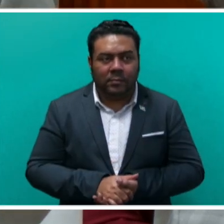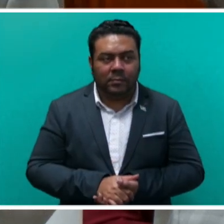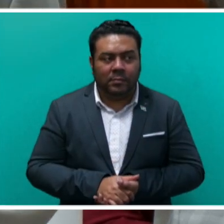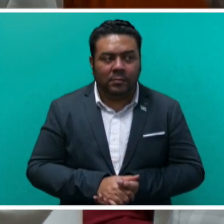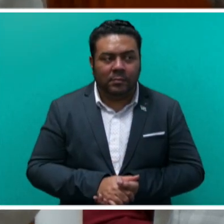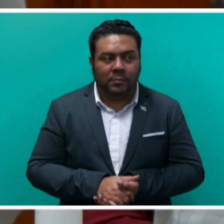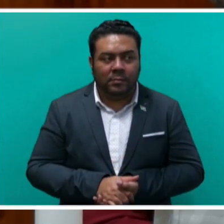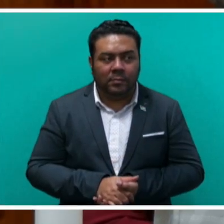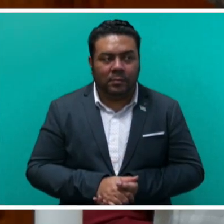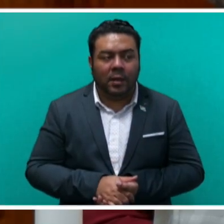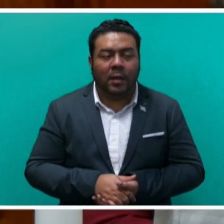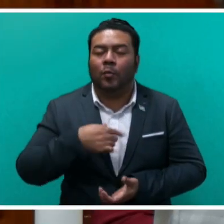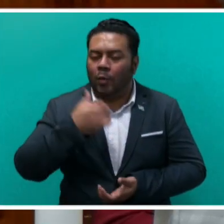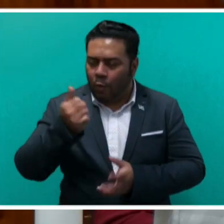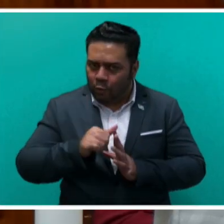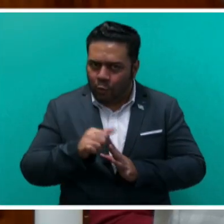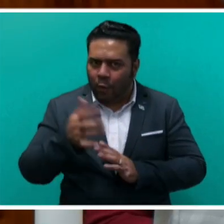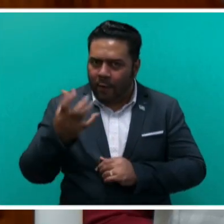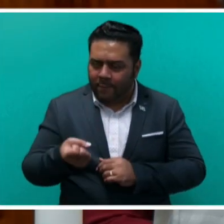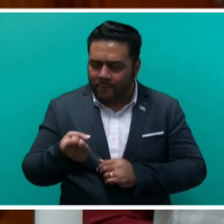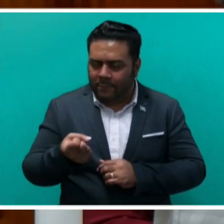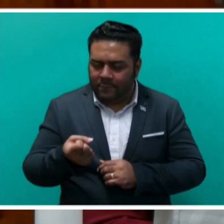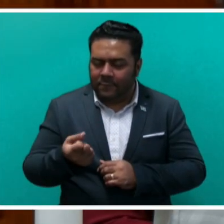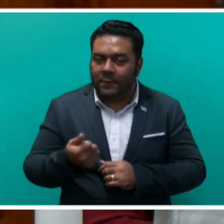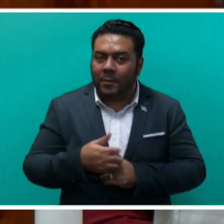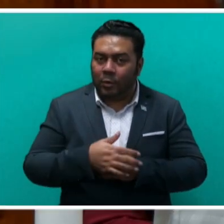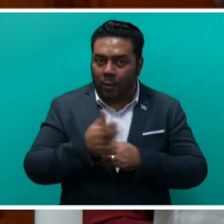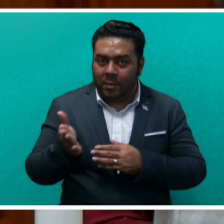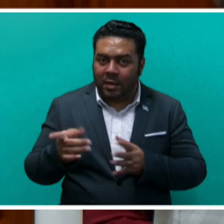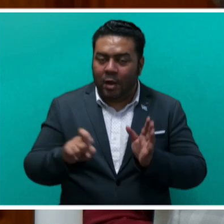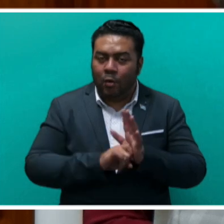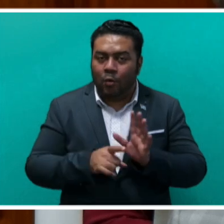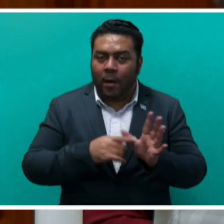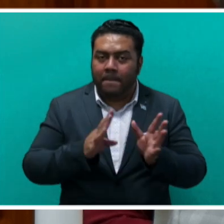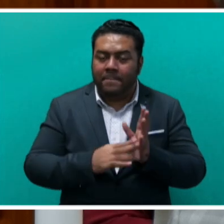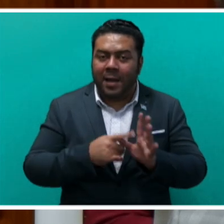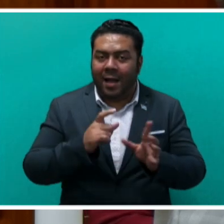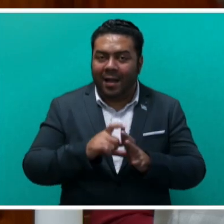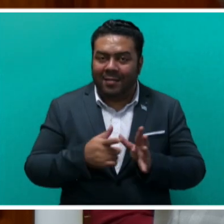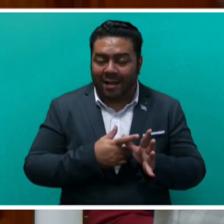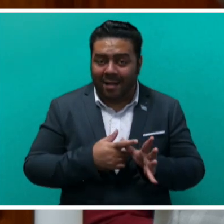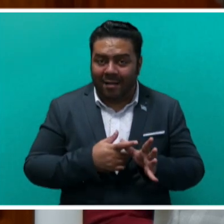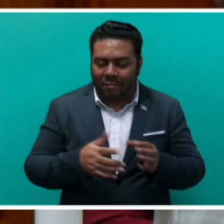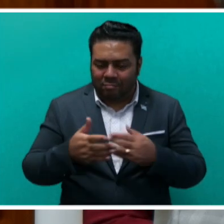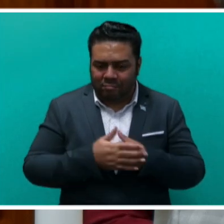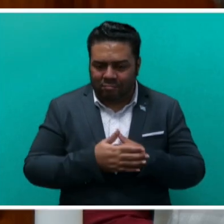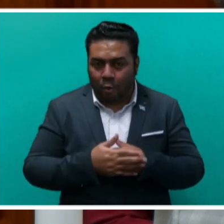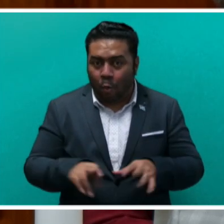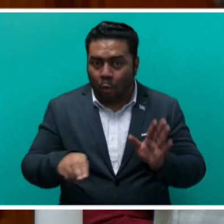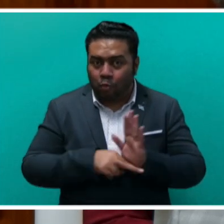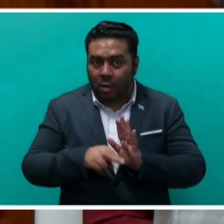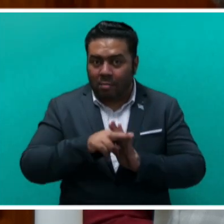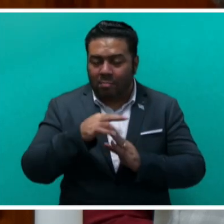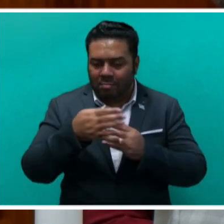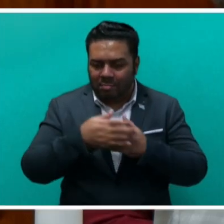of course, there's the much anticipated opening of the Ramada Onco by Wyndham, which